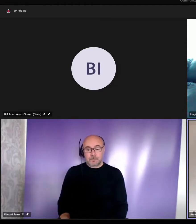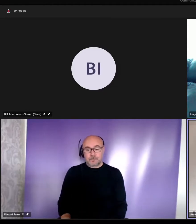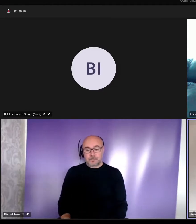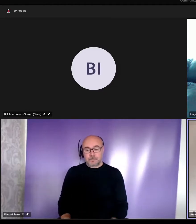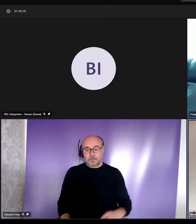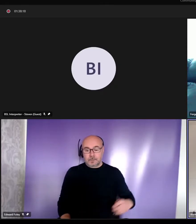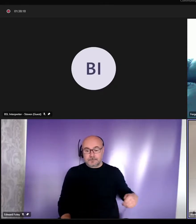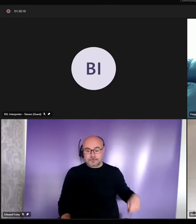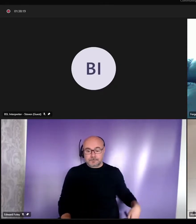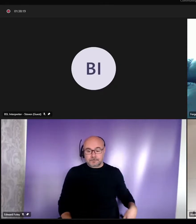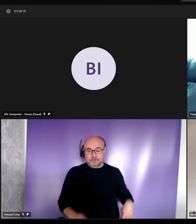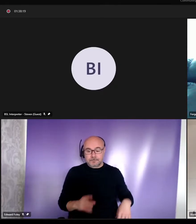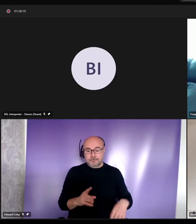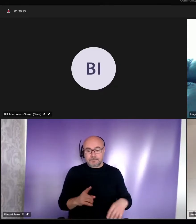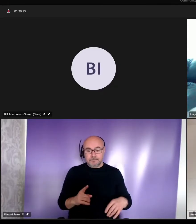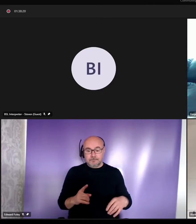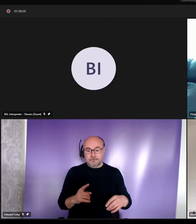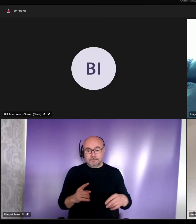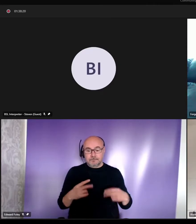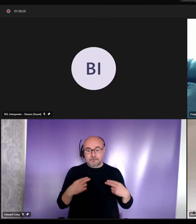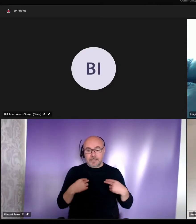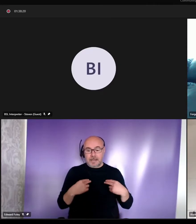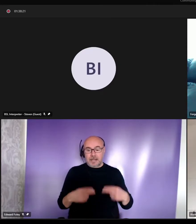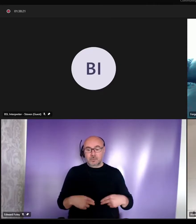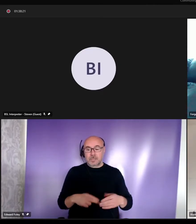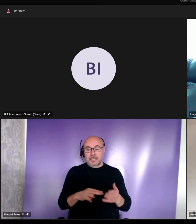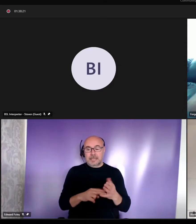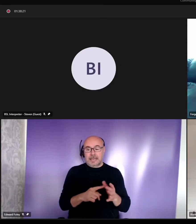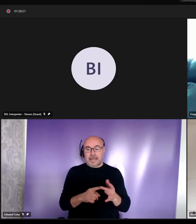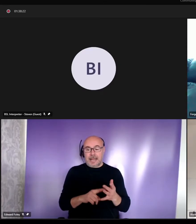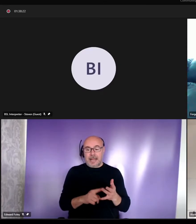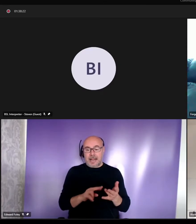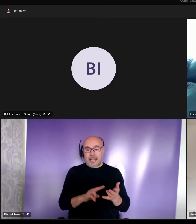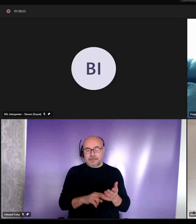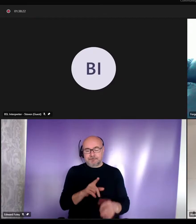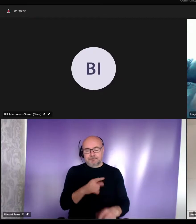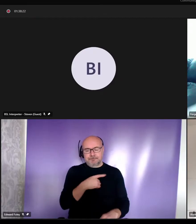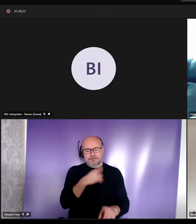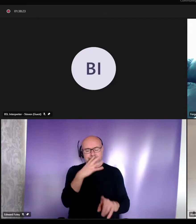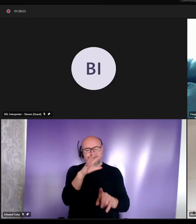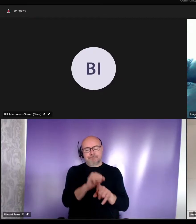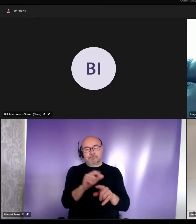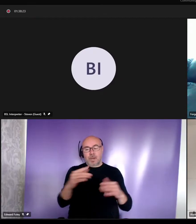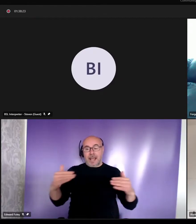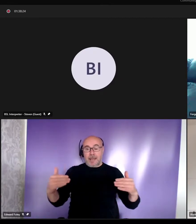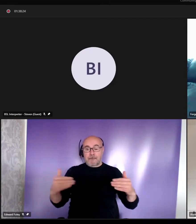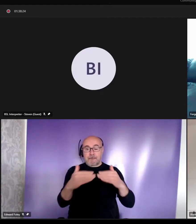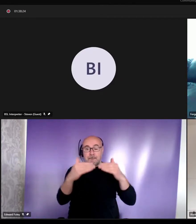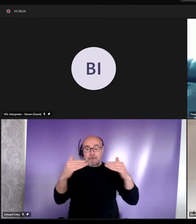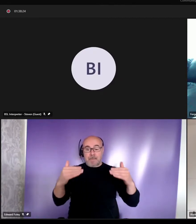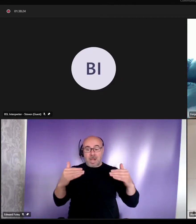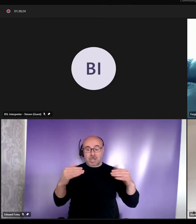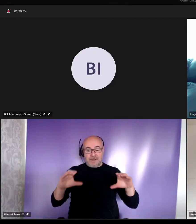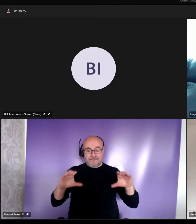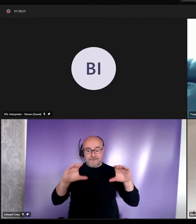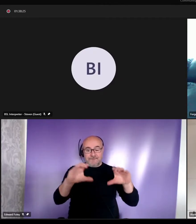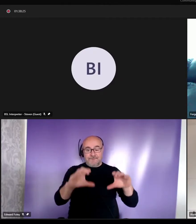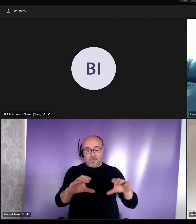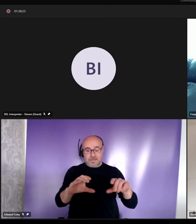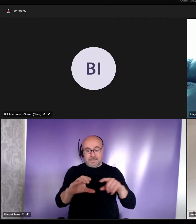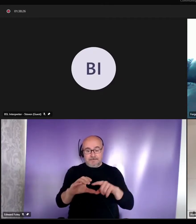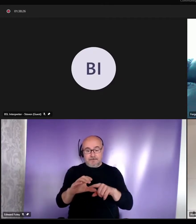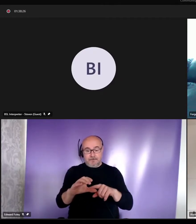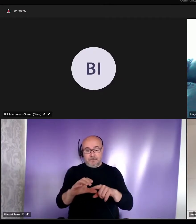Thank you, Chair. I just noticed that for the match funding, they're putting £20,000